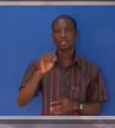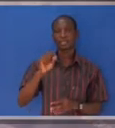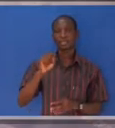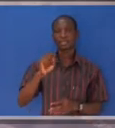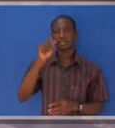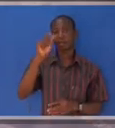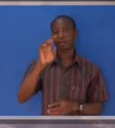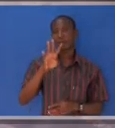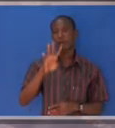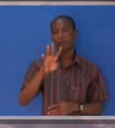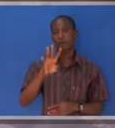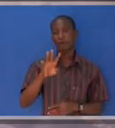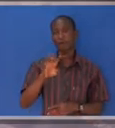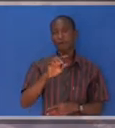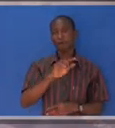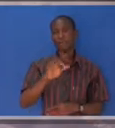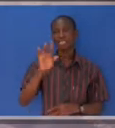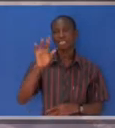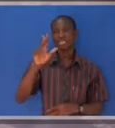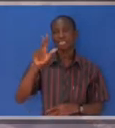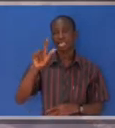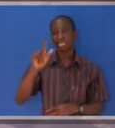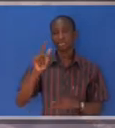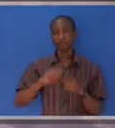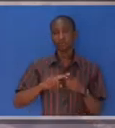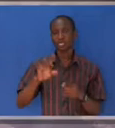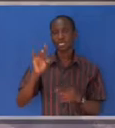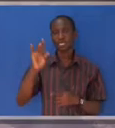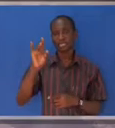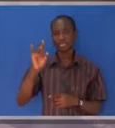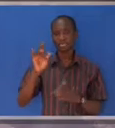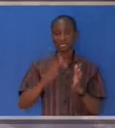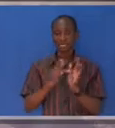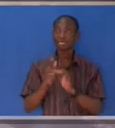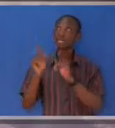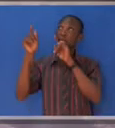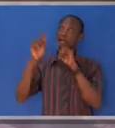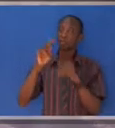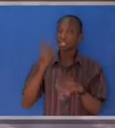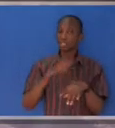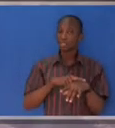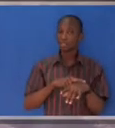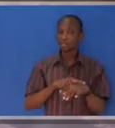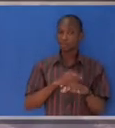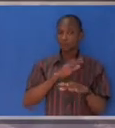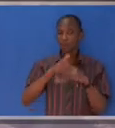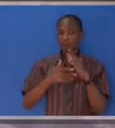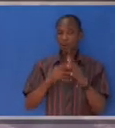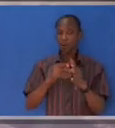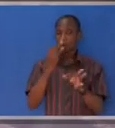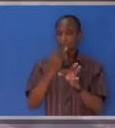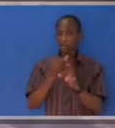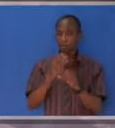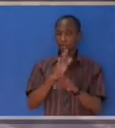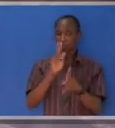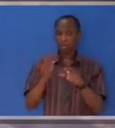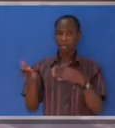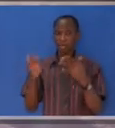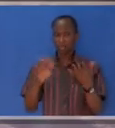18 atemuda ni Yesu oba ahotufu a ewu nyina oba kwa kofa won